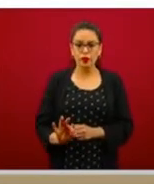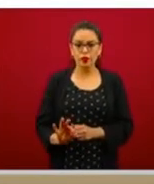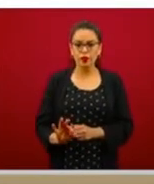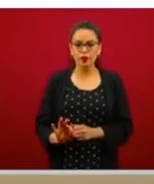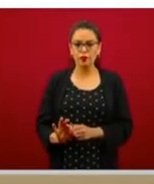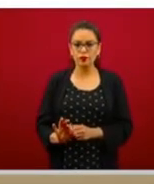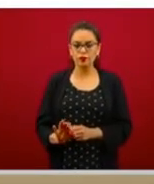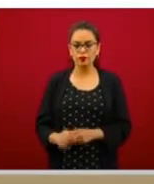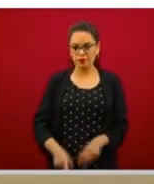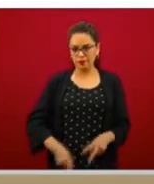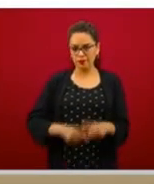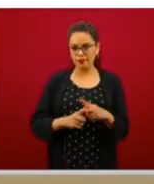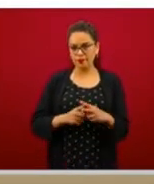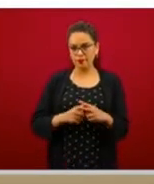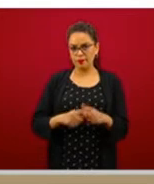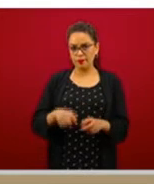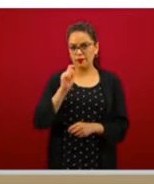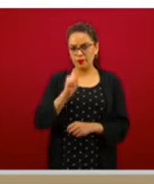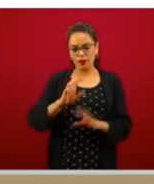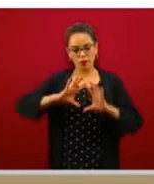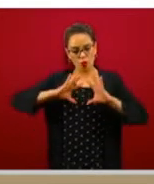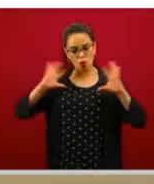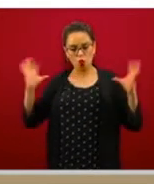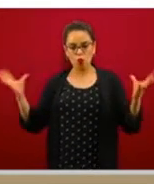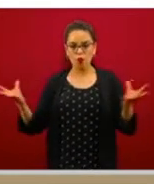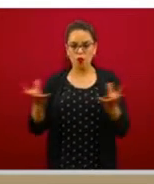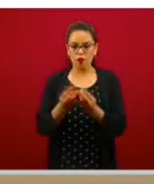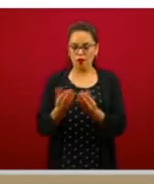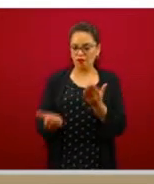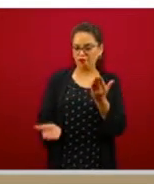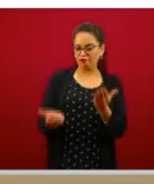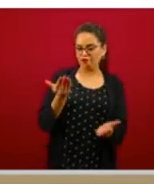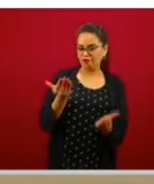Here's a worldwide situation.